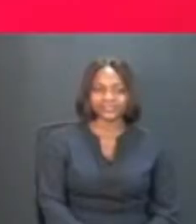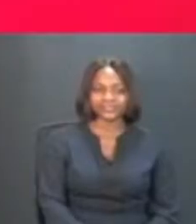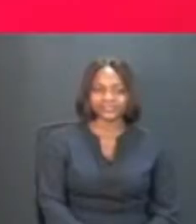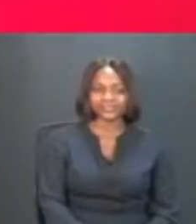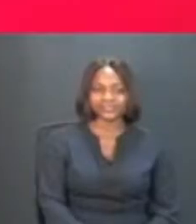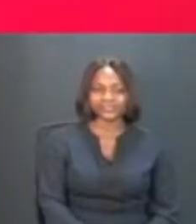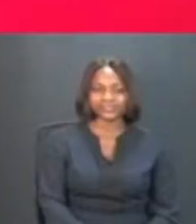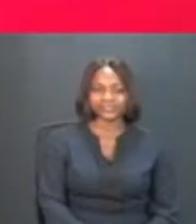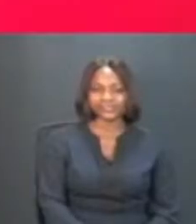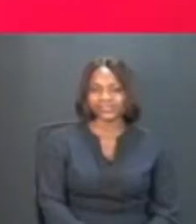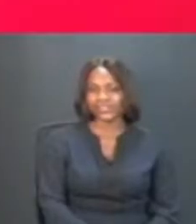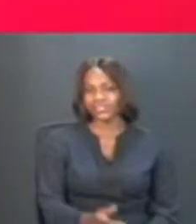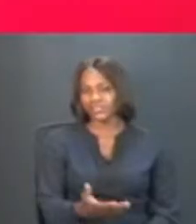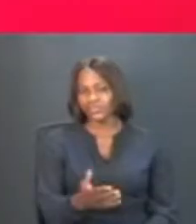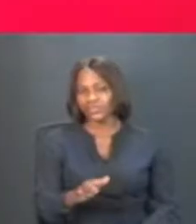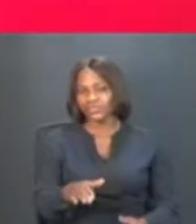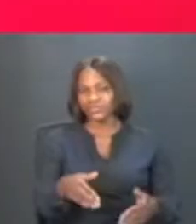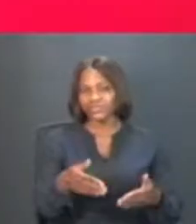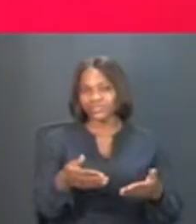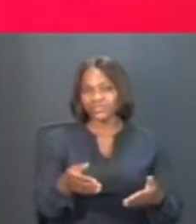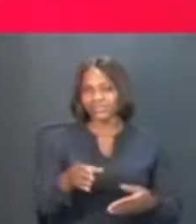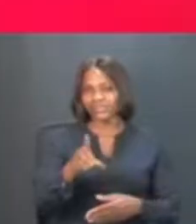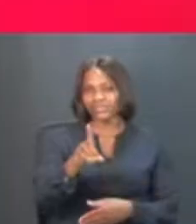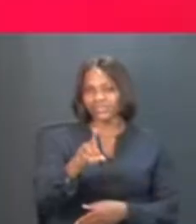Well, I'll give it to the doctor.